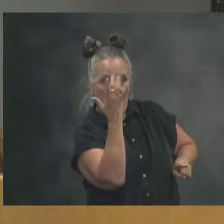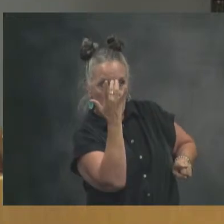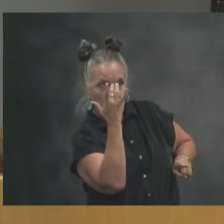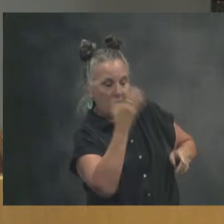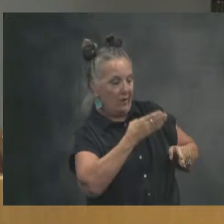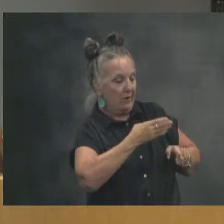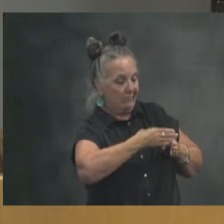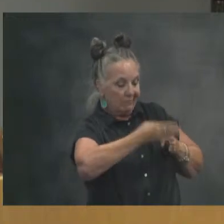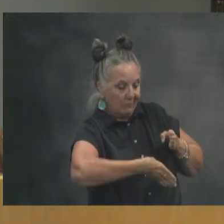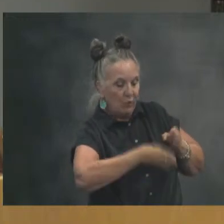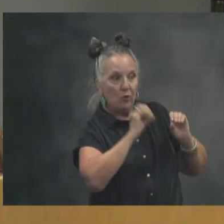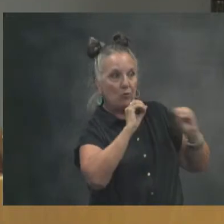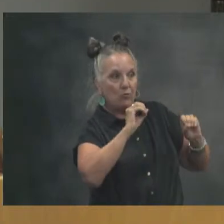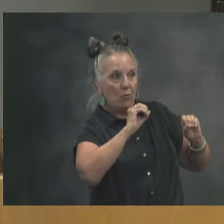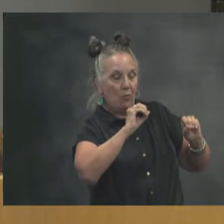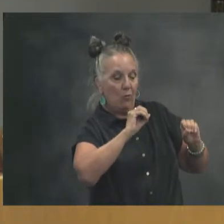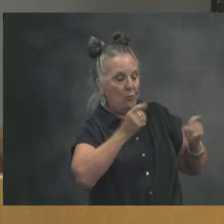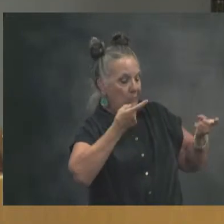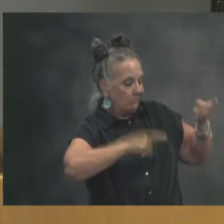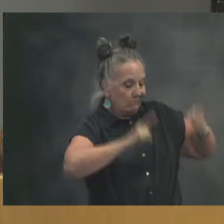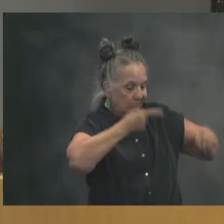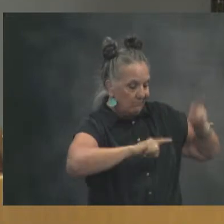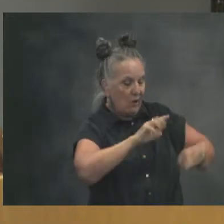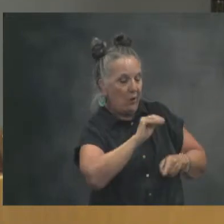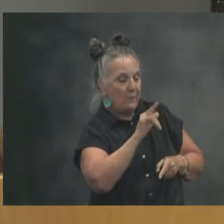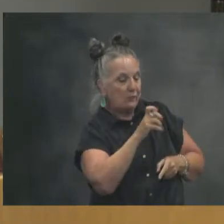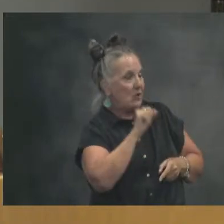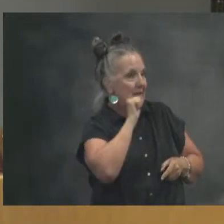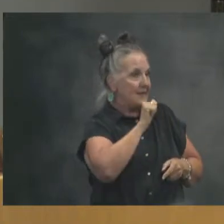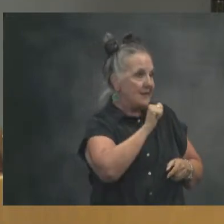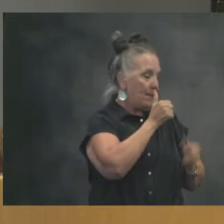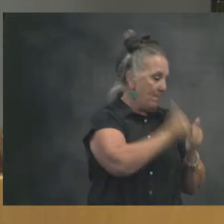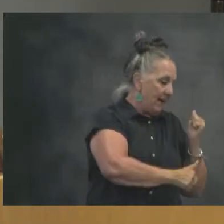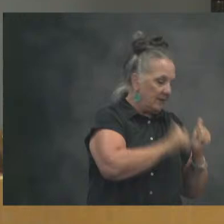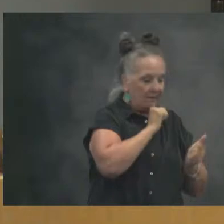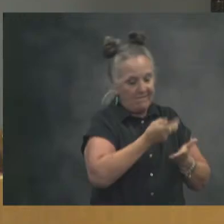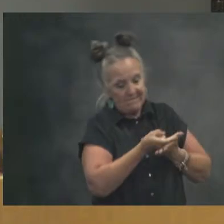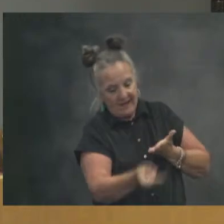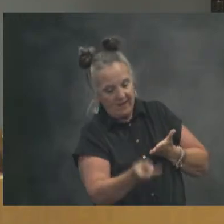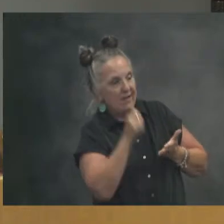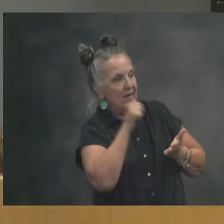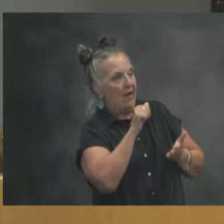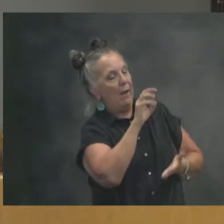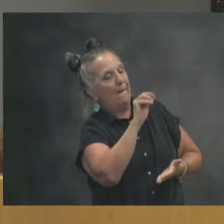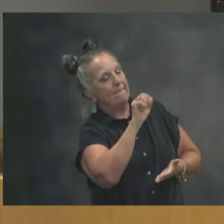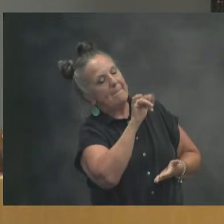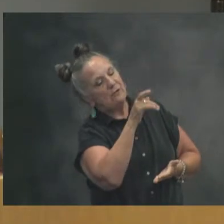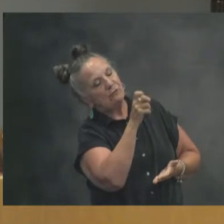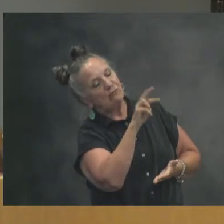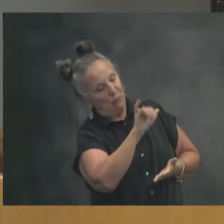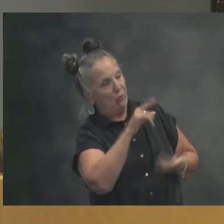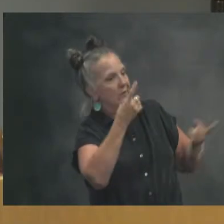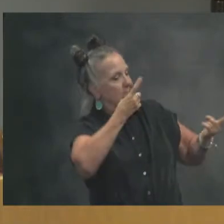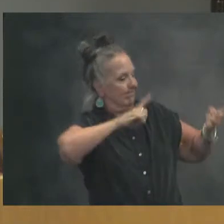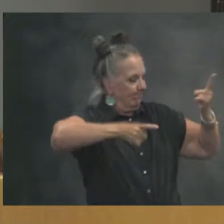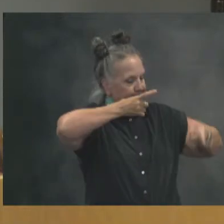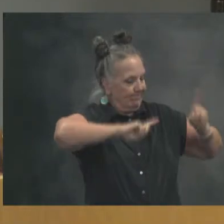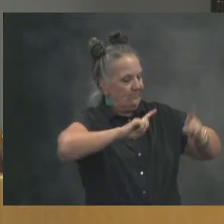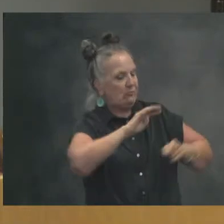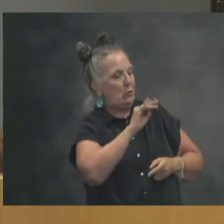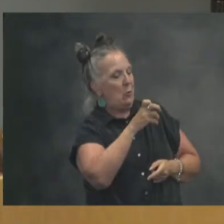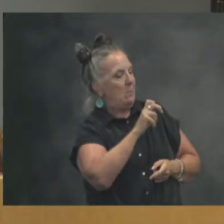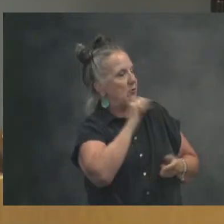no majority. So it neither passed nor failed. There was just not a majority. So the motion